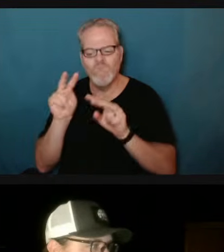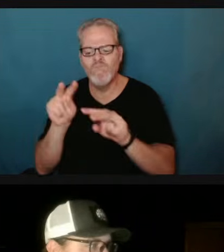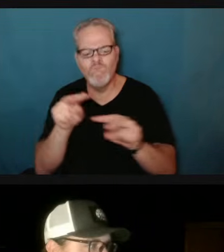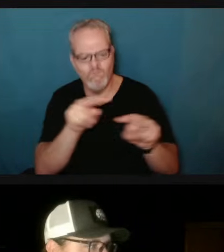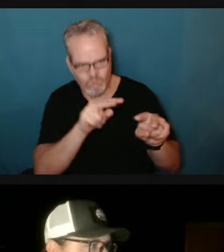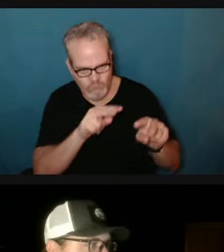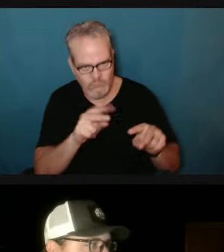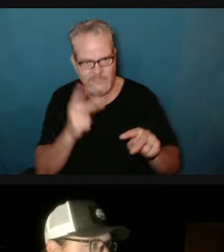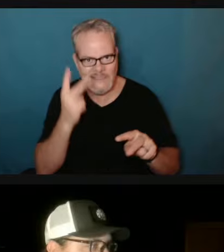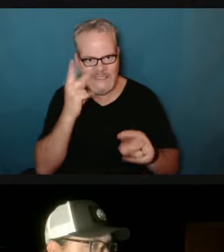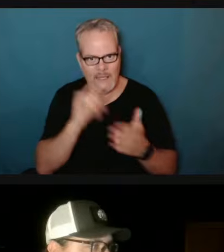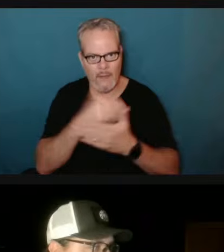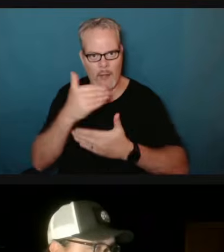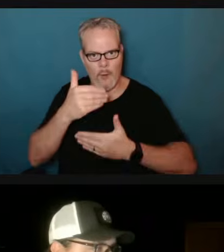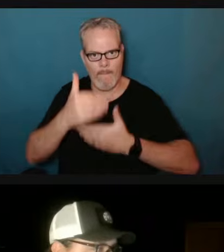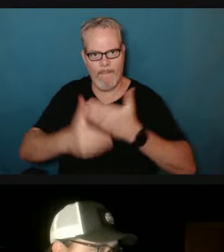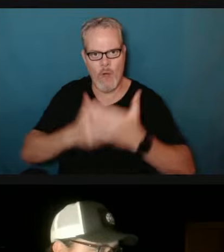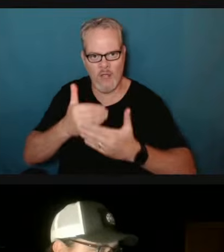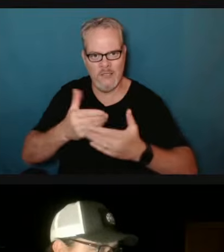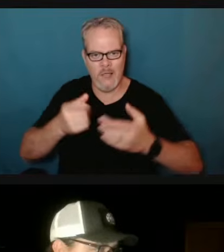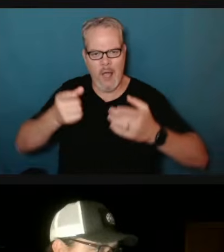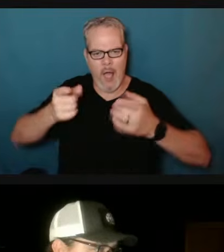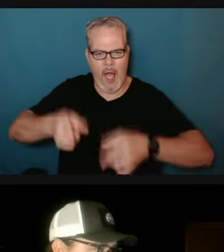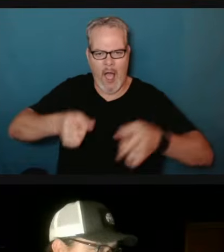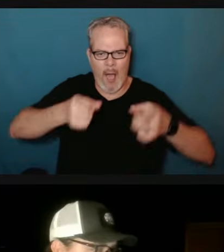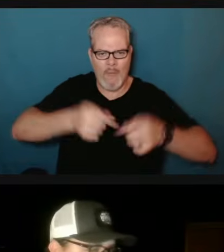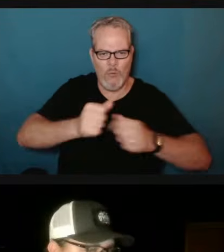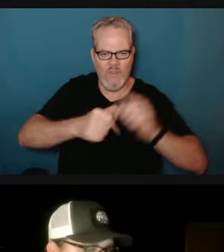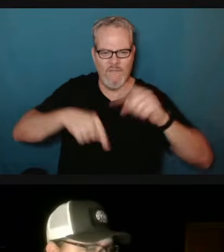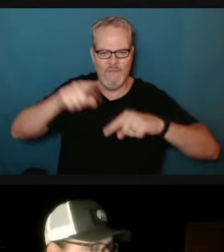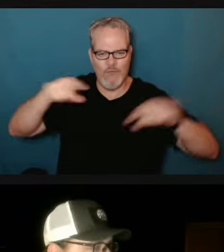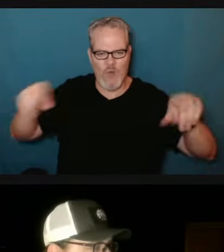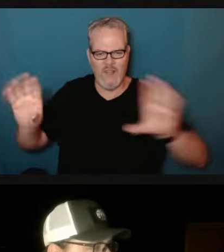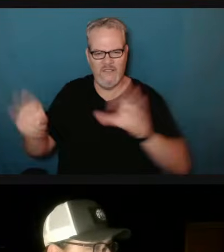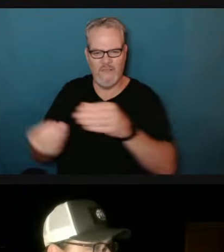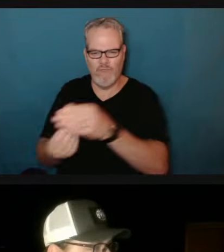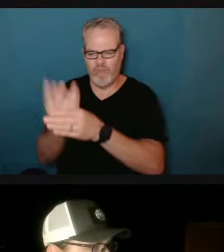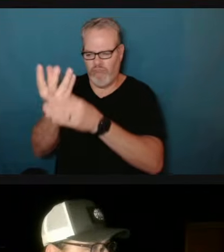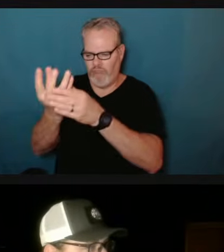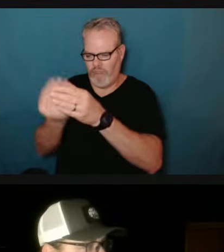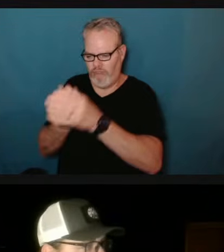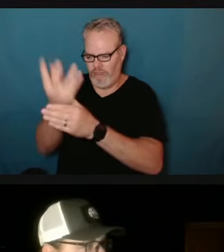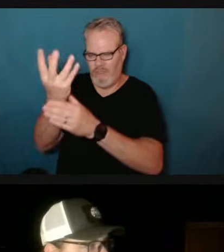unfold with all these summit eruptions and the activity that we've seen over the past 8 years.